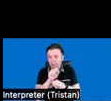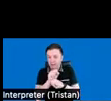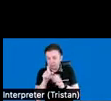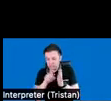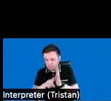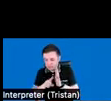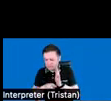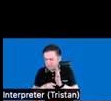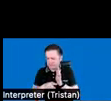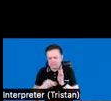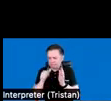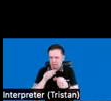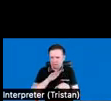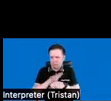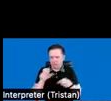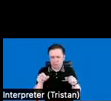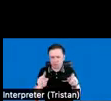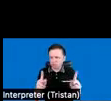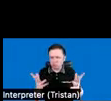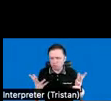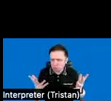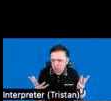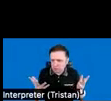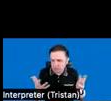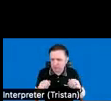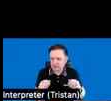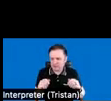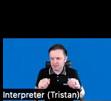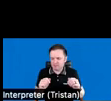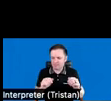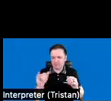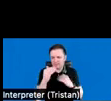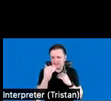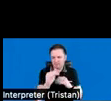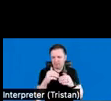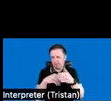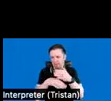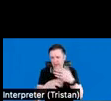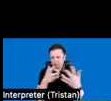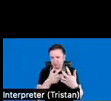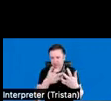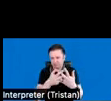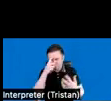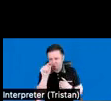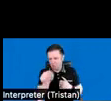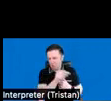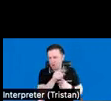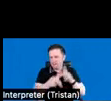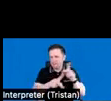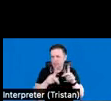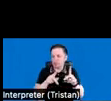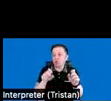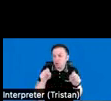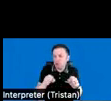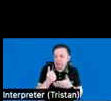of opportunities and very limited accommodations for people who rely or could benefit